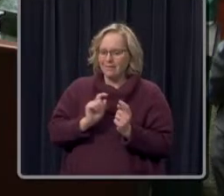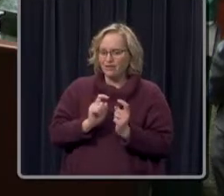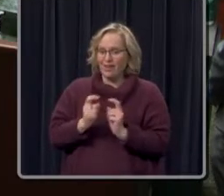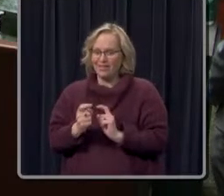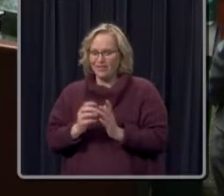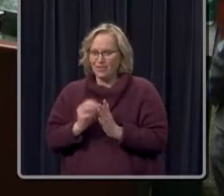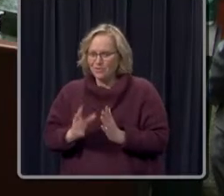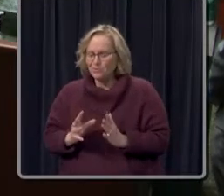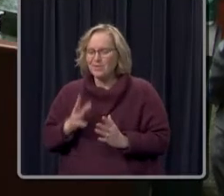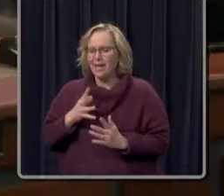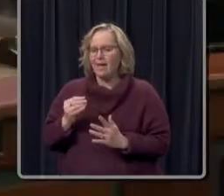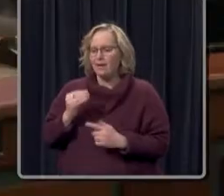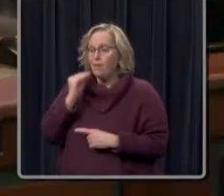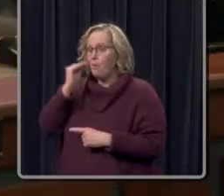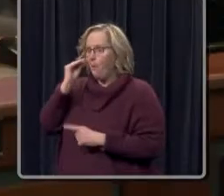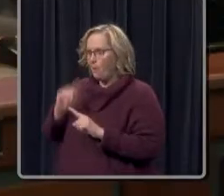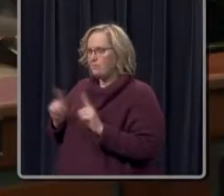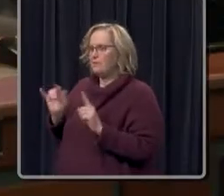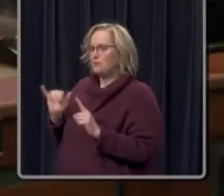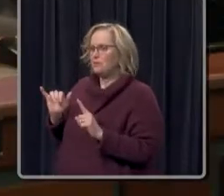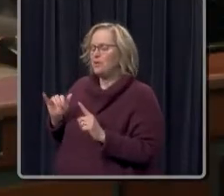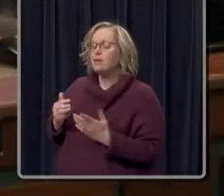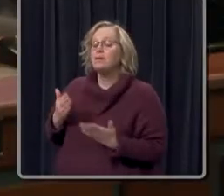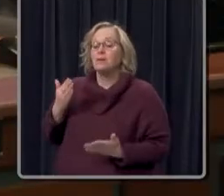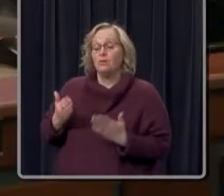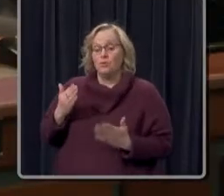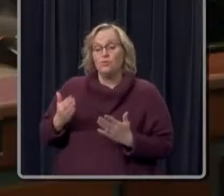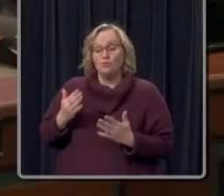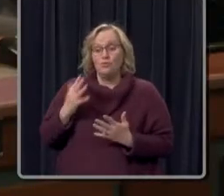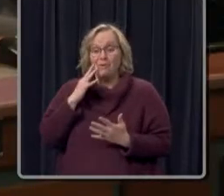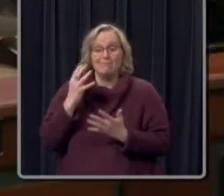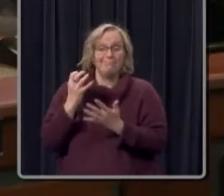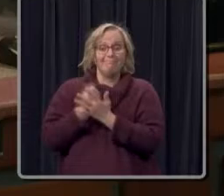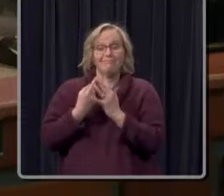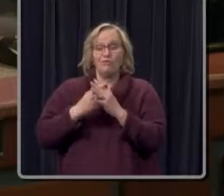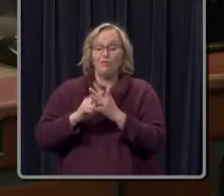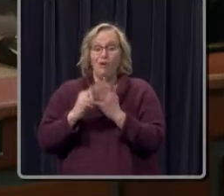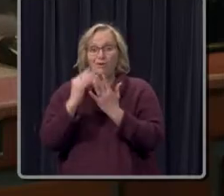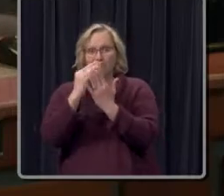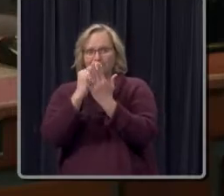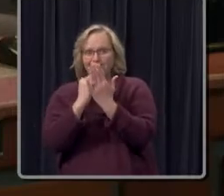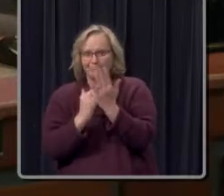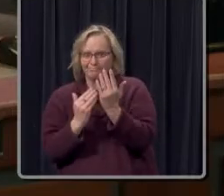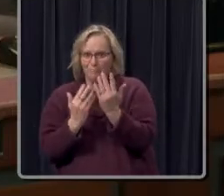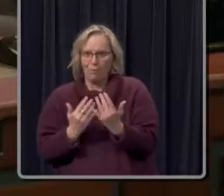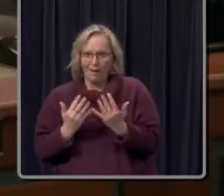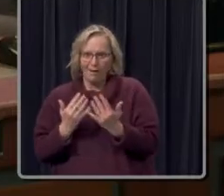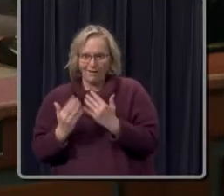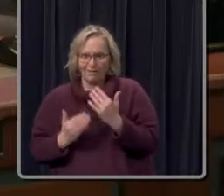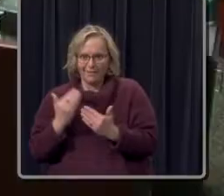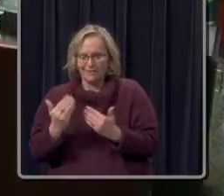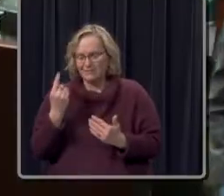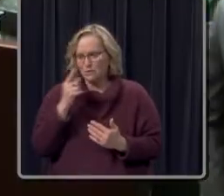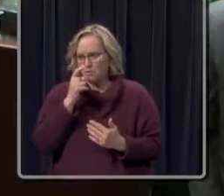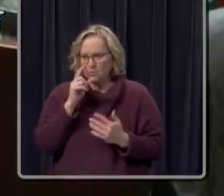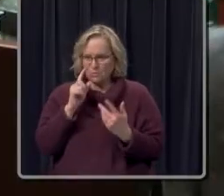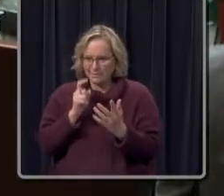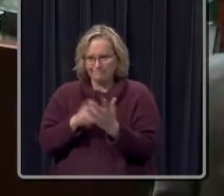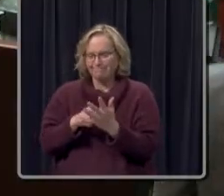even the difference at home. You might get a waiting list if everybody hears that story. So thank you very much. Thank you so much.